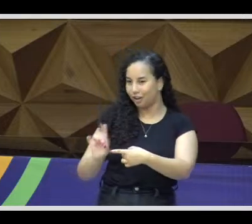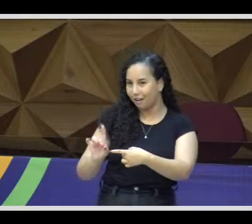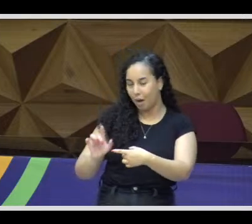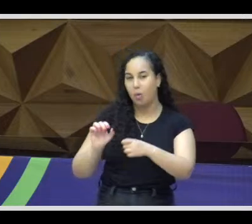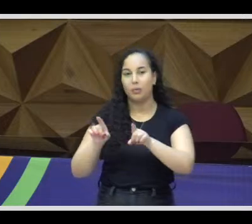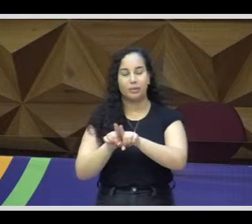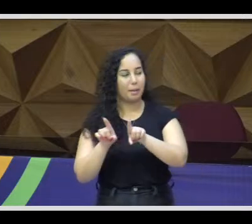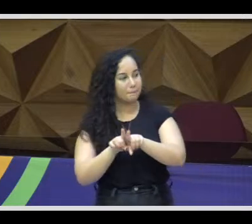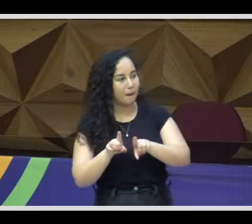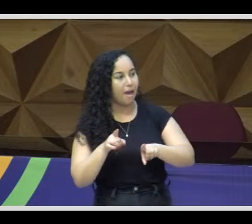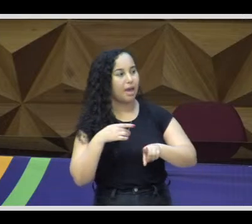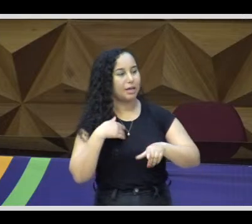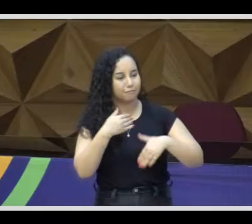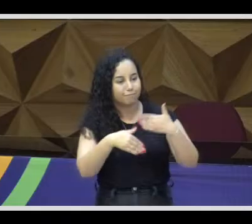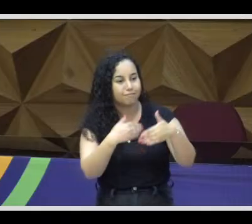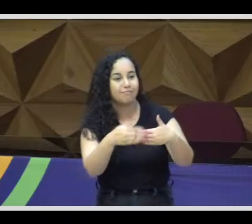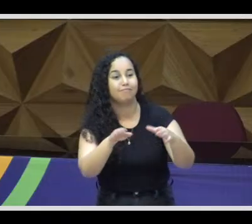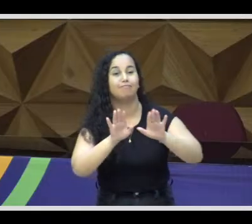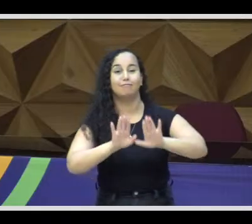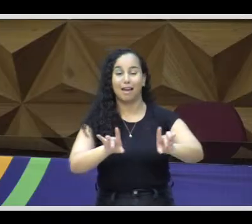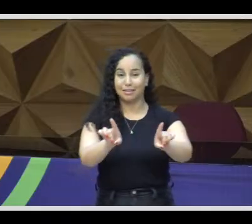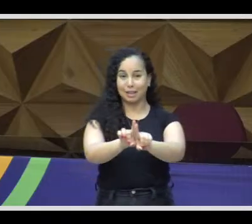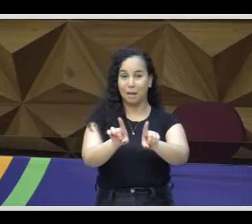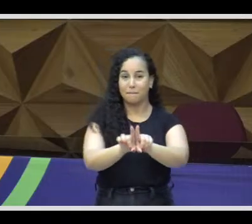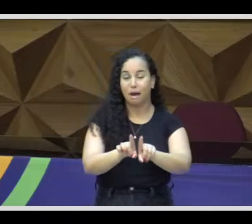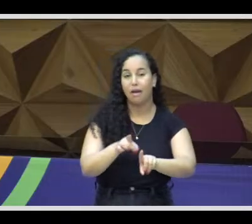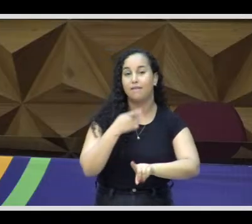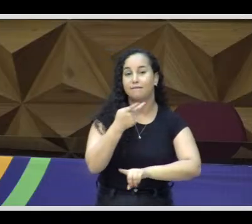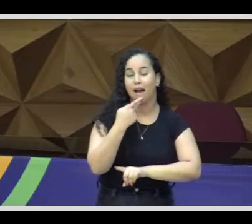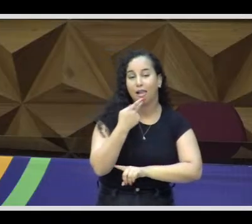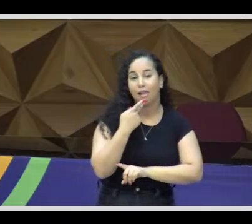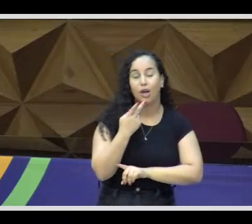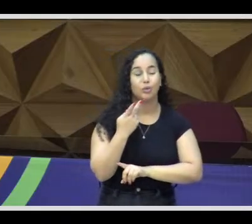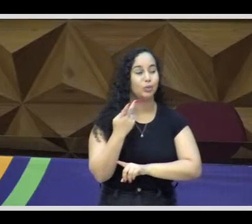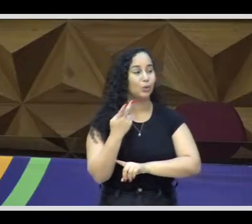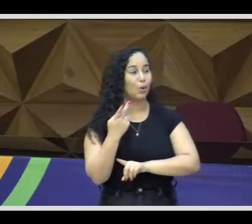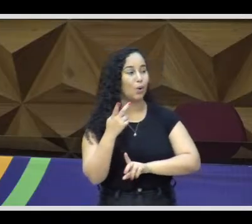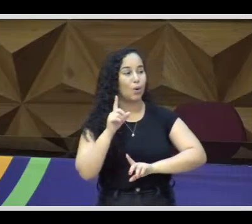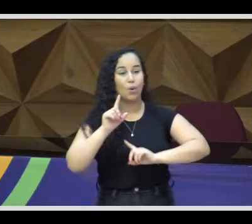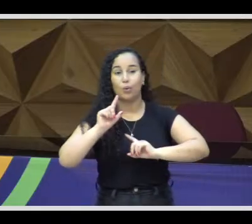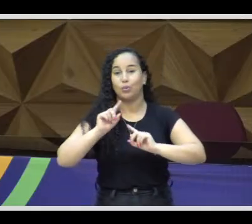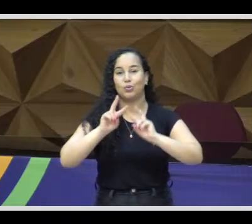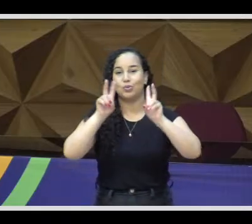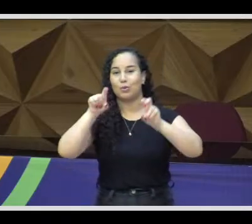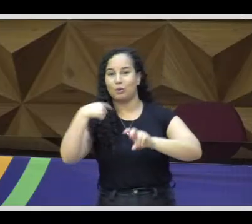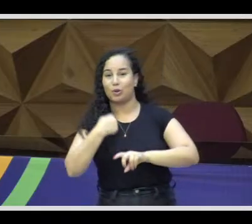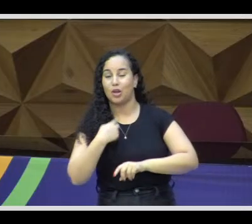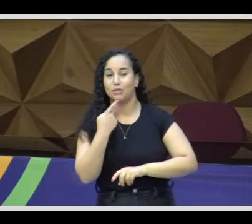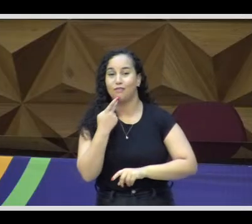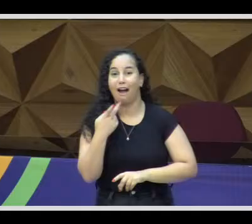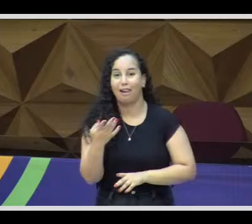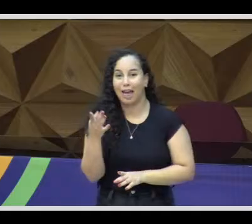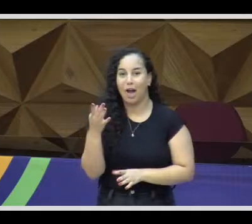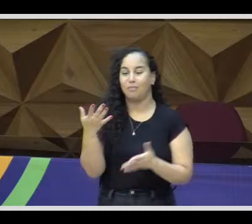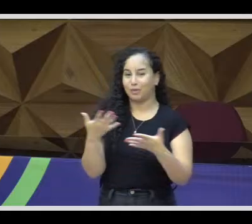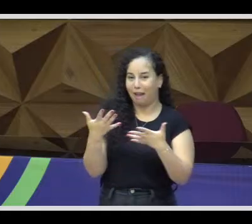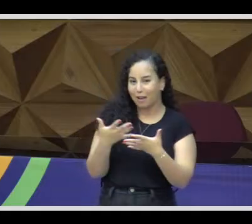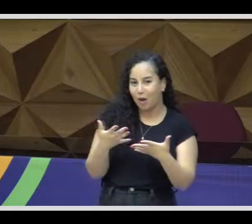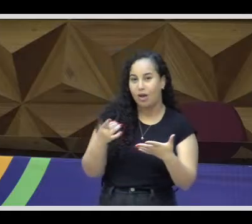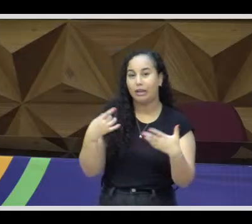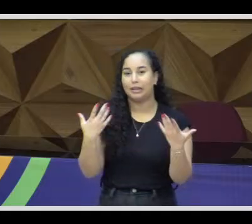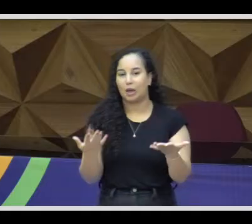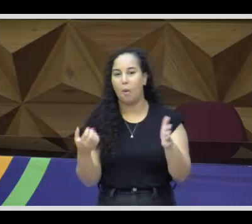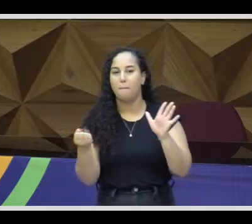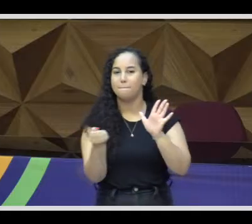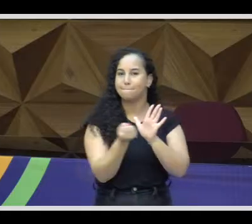is our main goal, but also about what we're talking about in our daily lives. So brands,